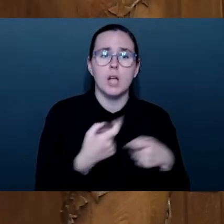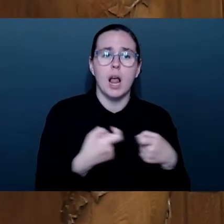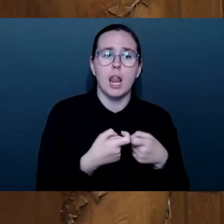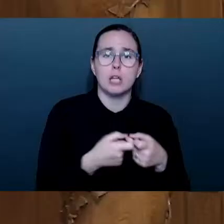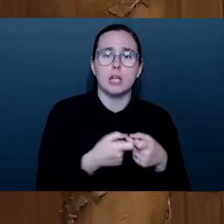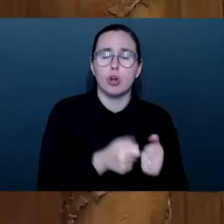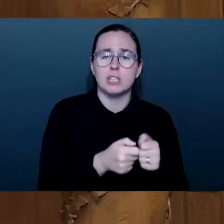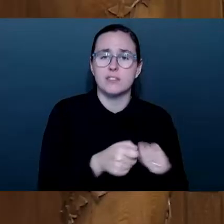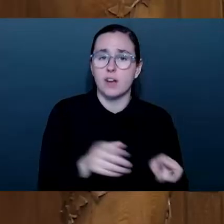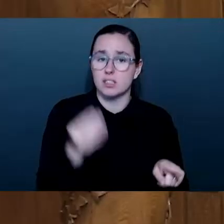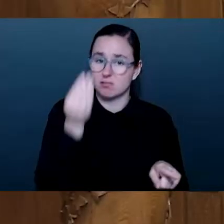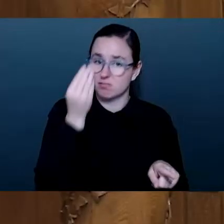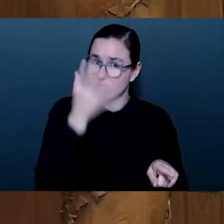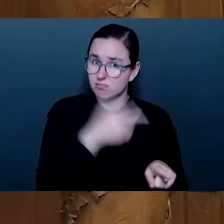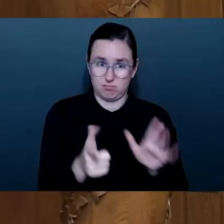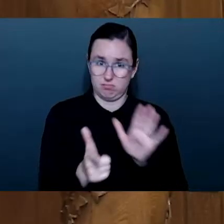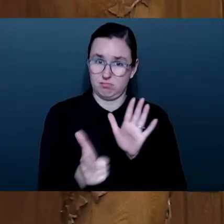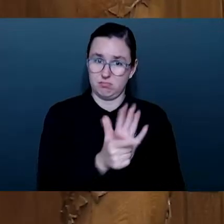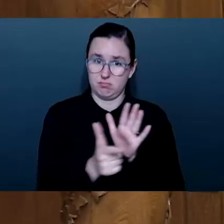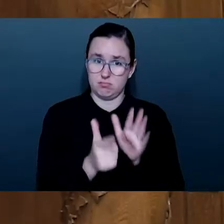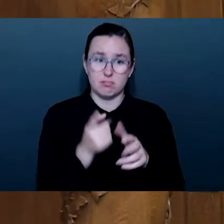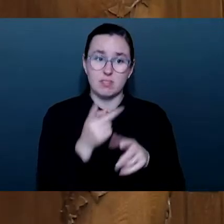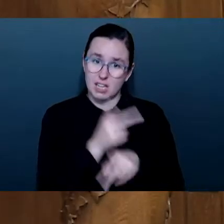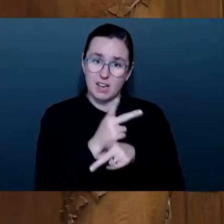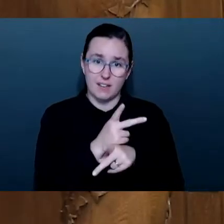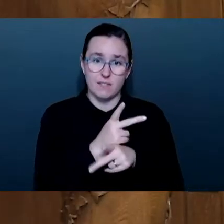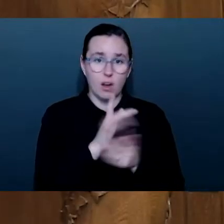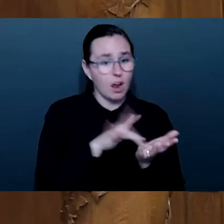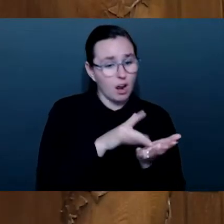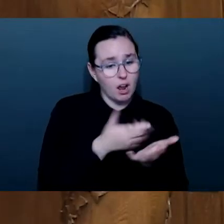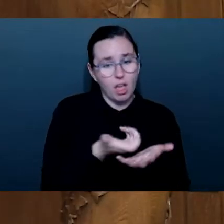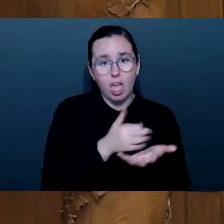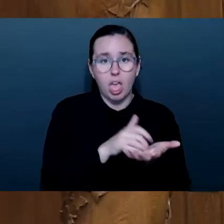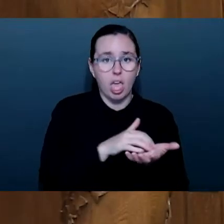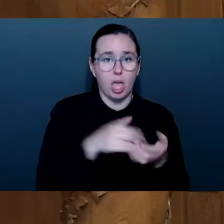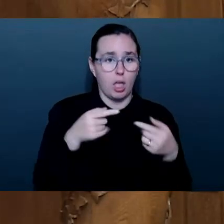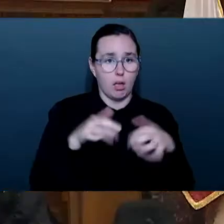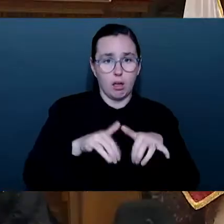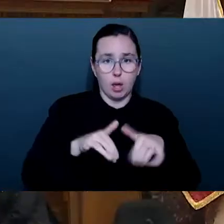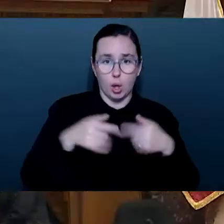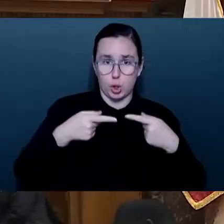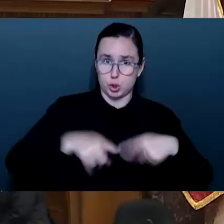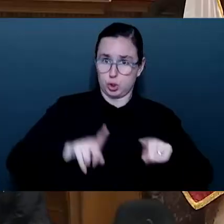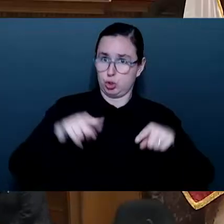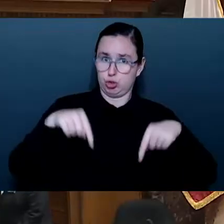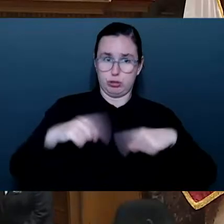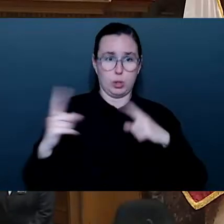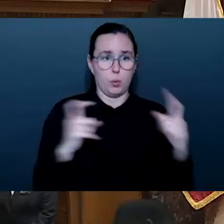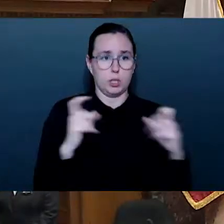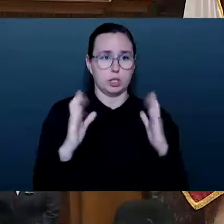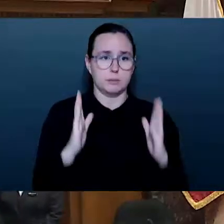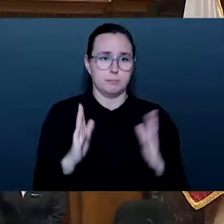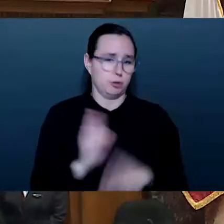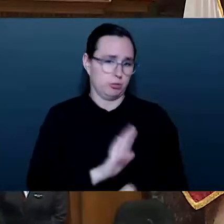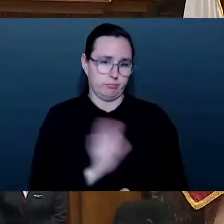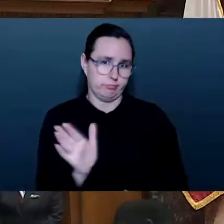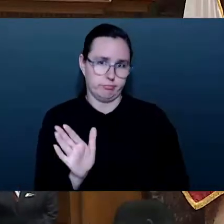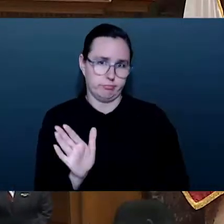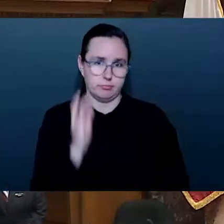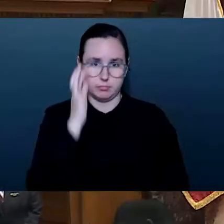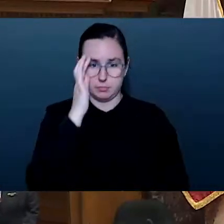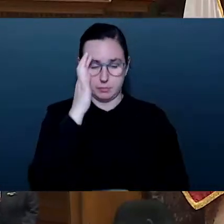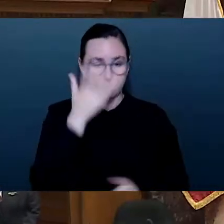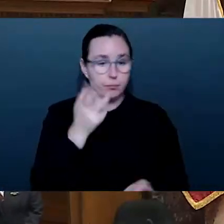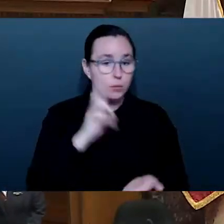those electronic devices during the question period. Madam Clerk. No, I have something.